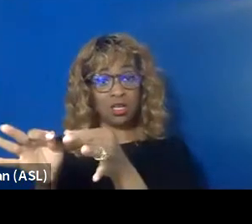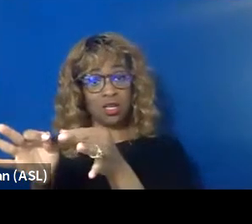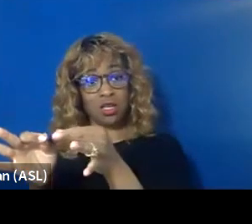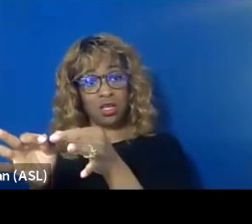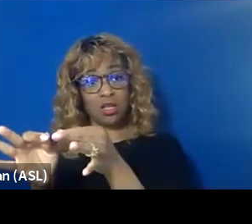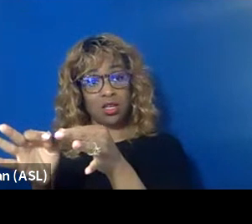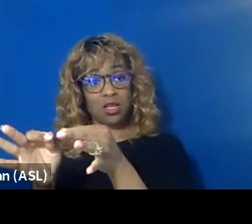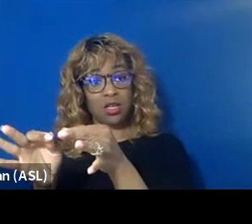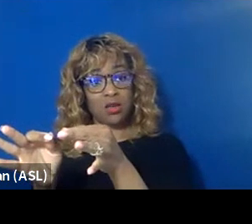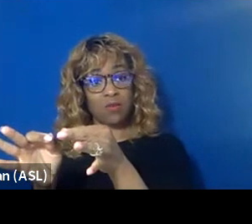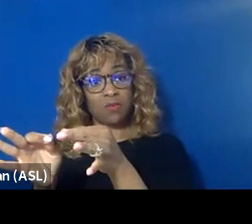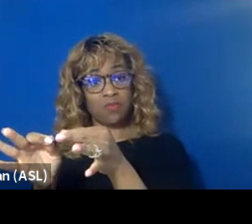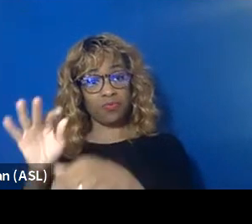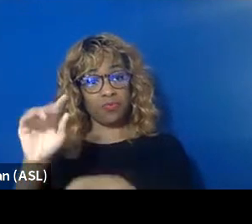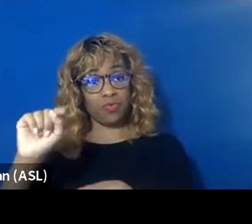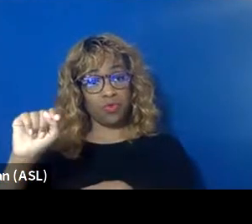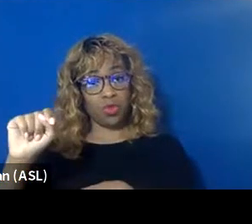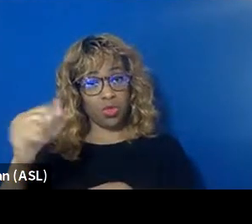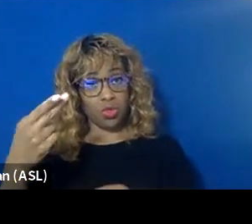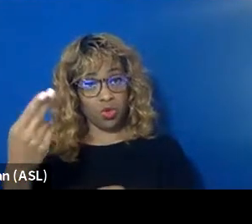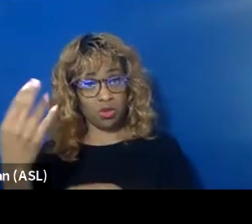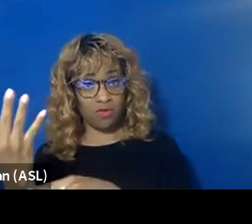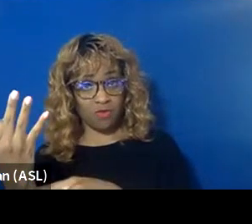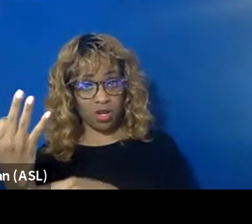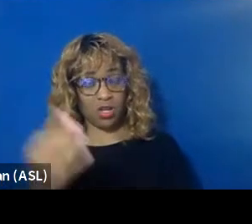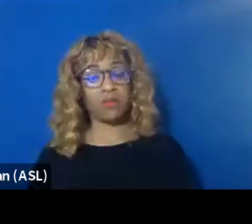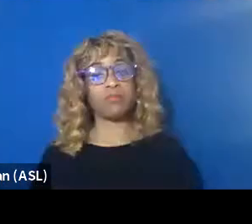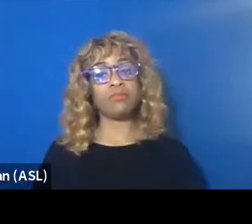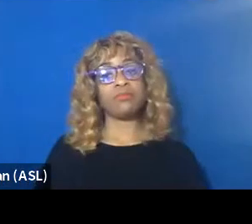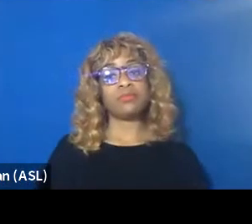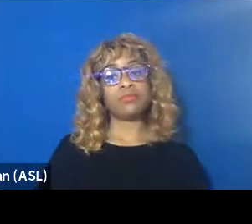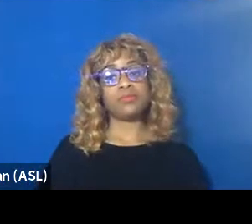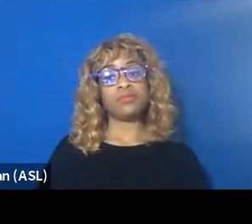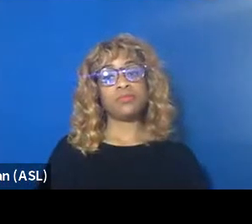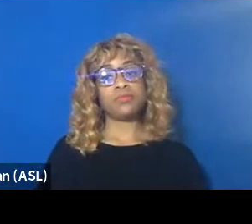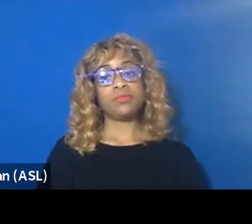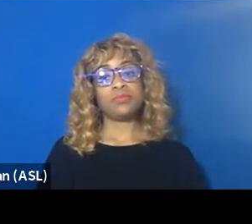had moved the schedule to and move it back to Thursday and Friday.